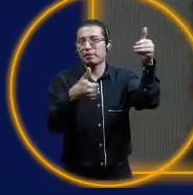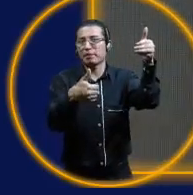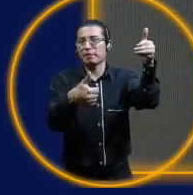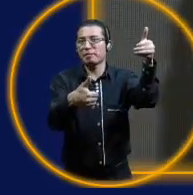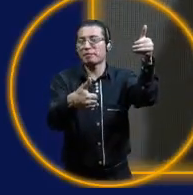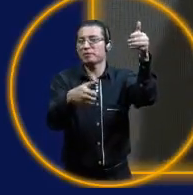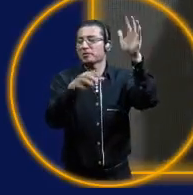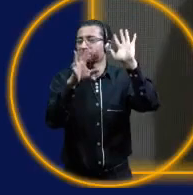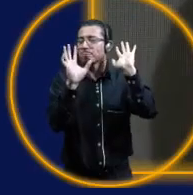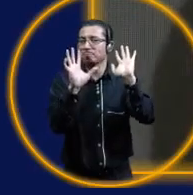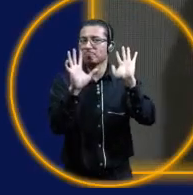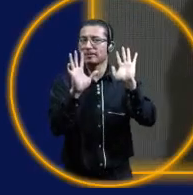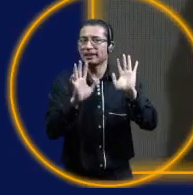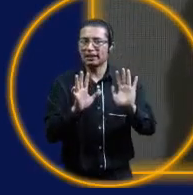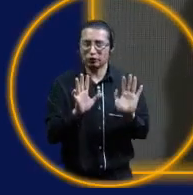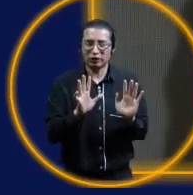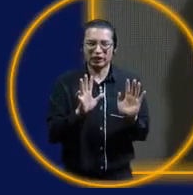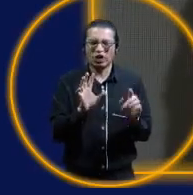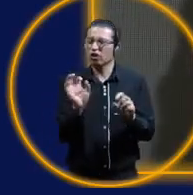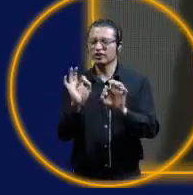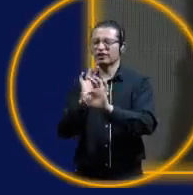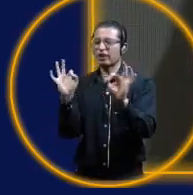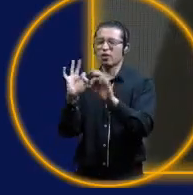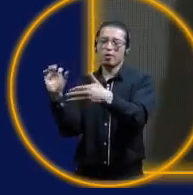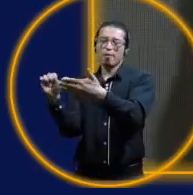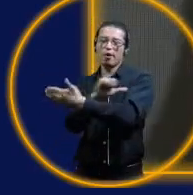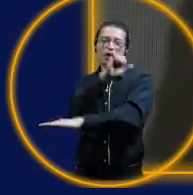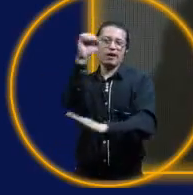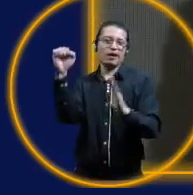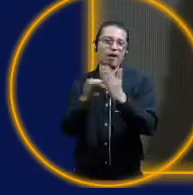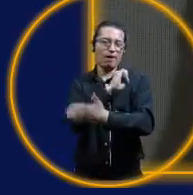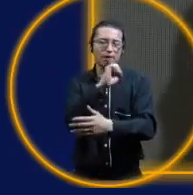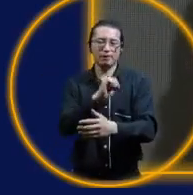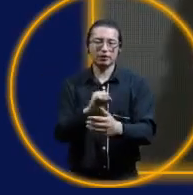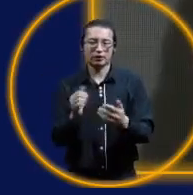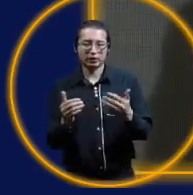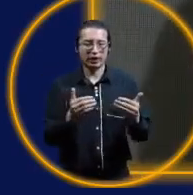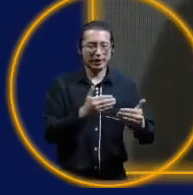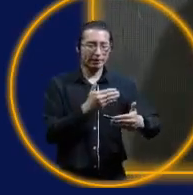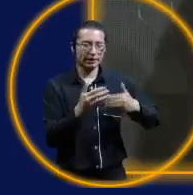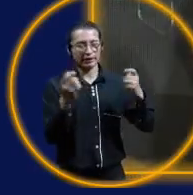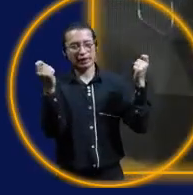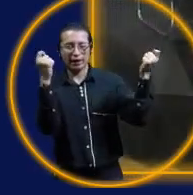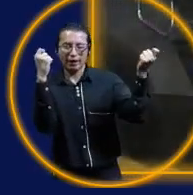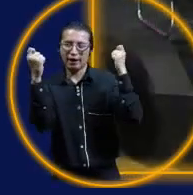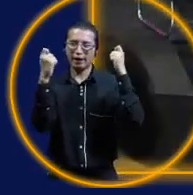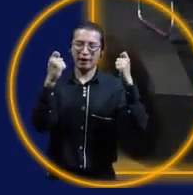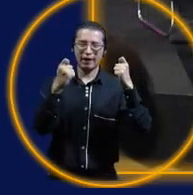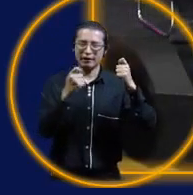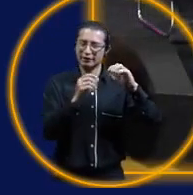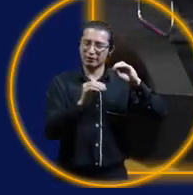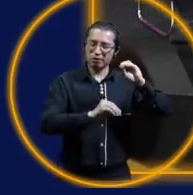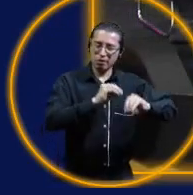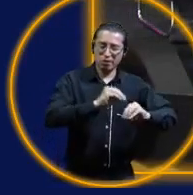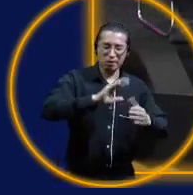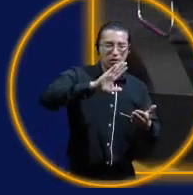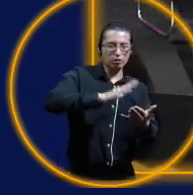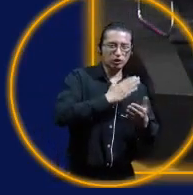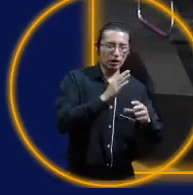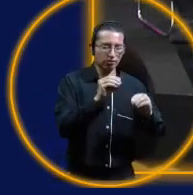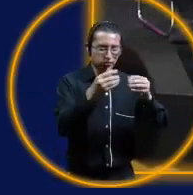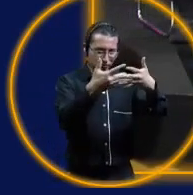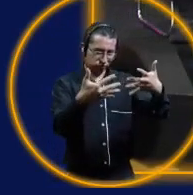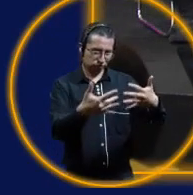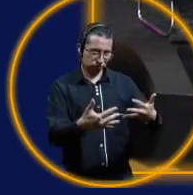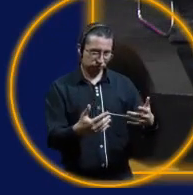another, and that's not working. And you like stop yourself before you get very far. And I think for